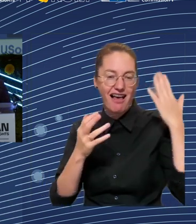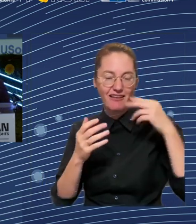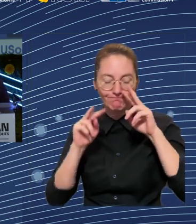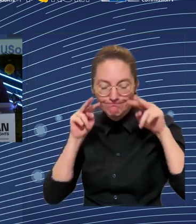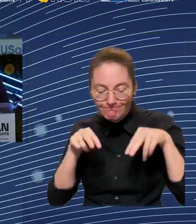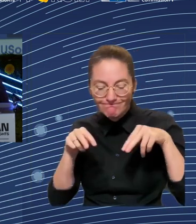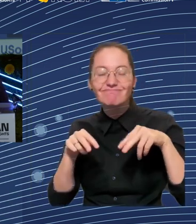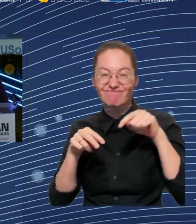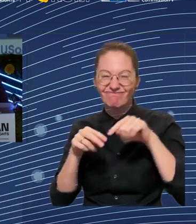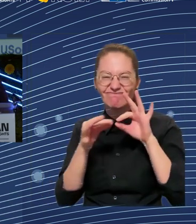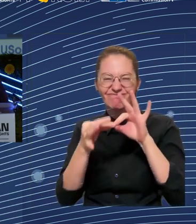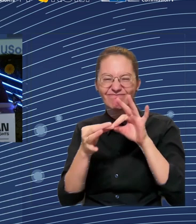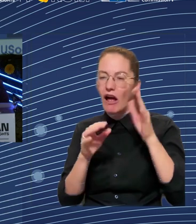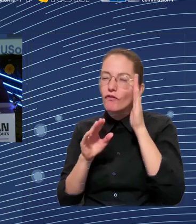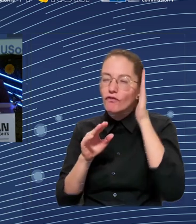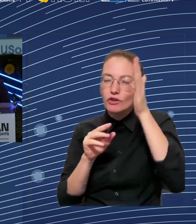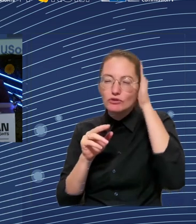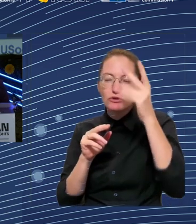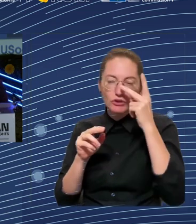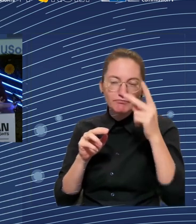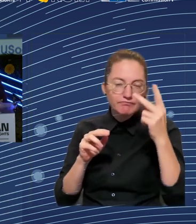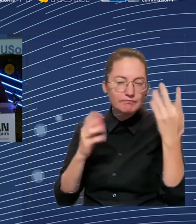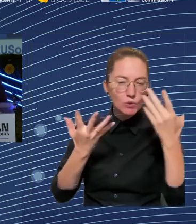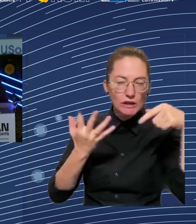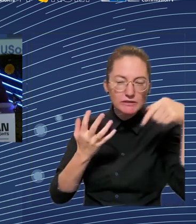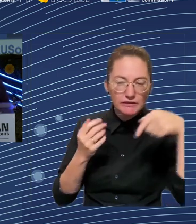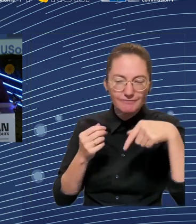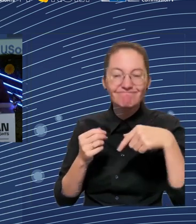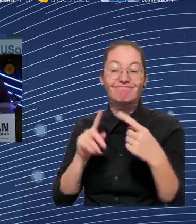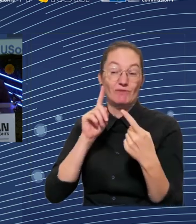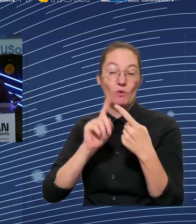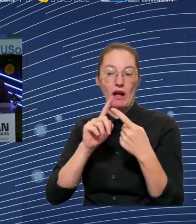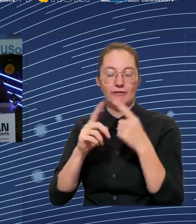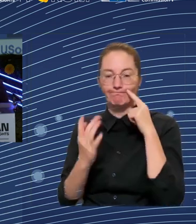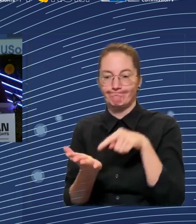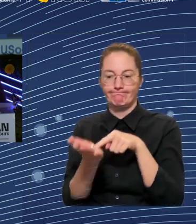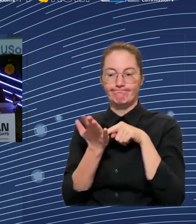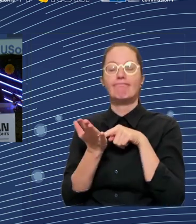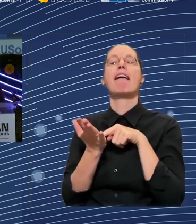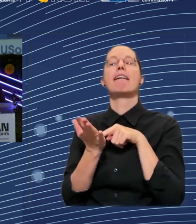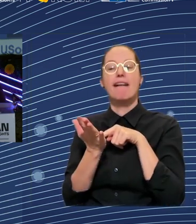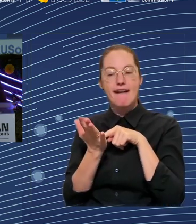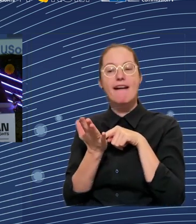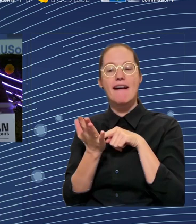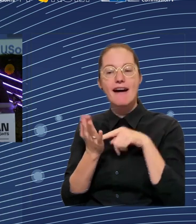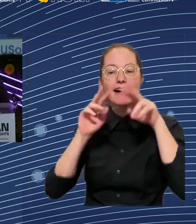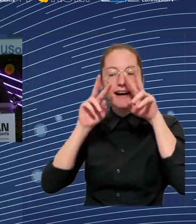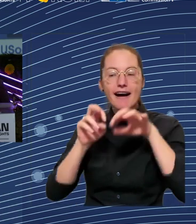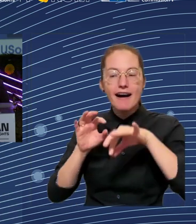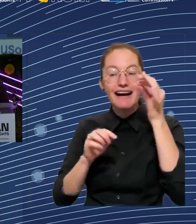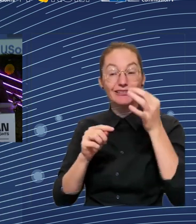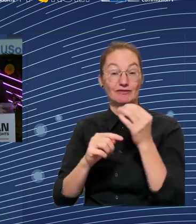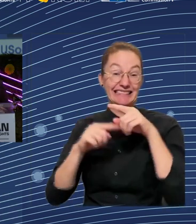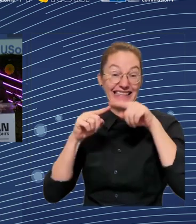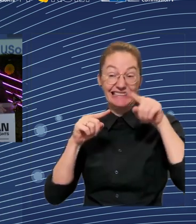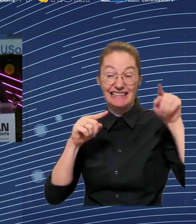discusses select country evidence of counterfactual impact evaluations of training programs. And this